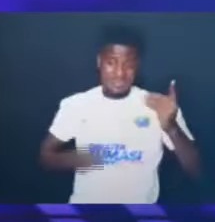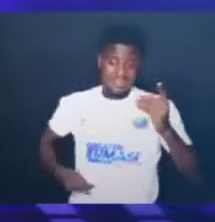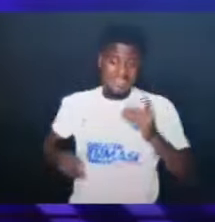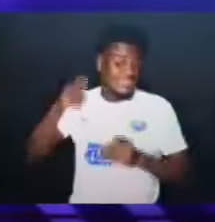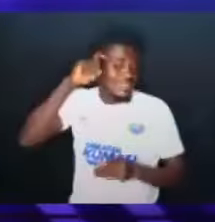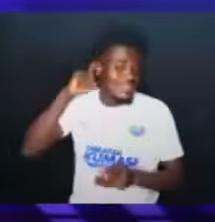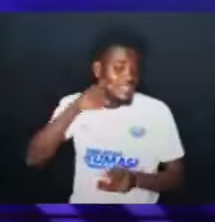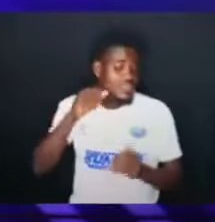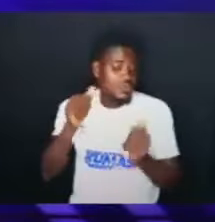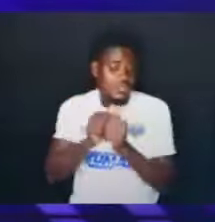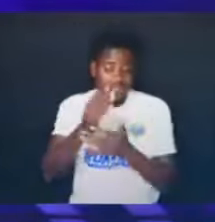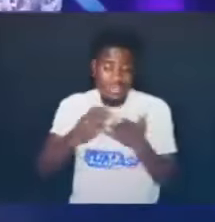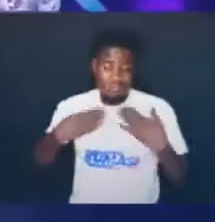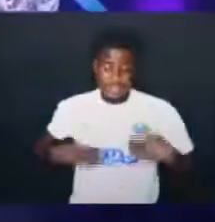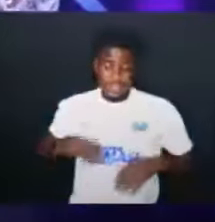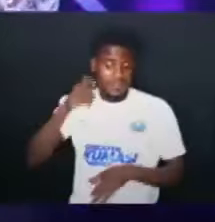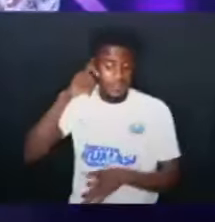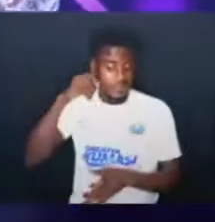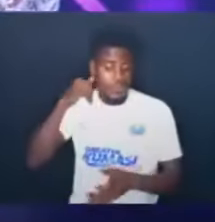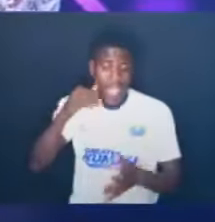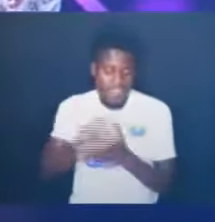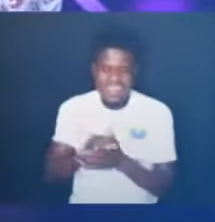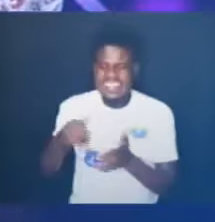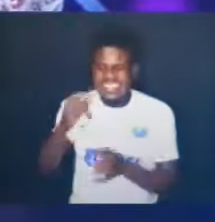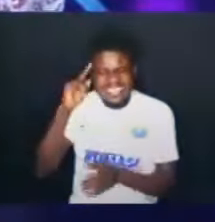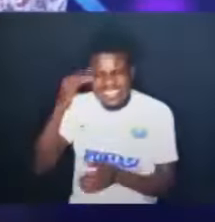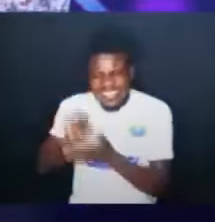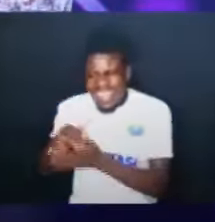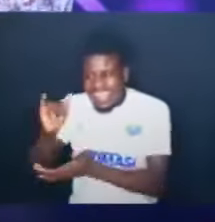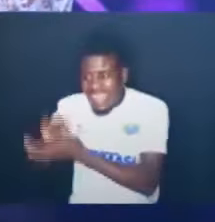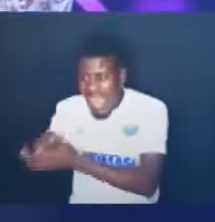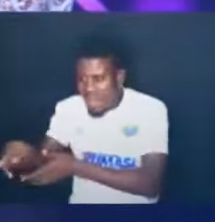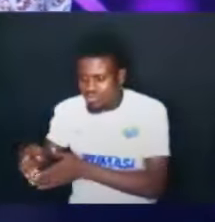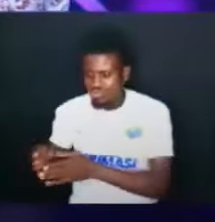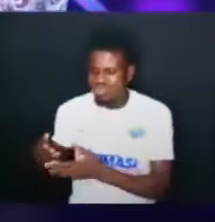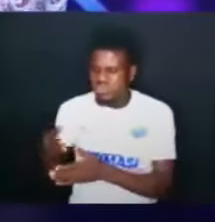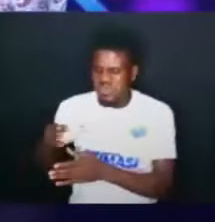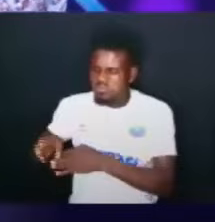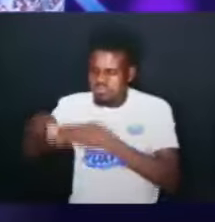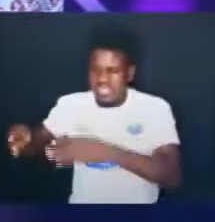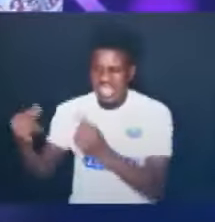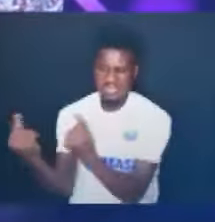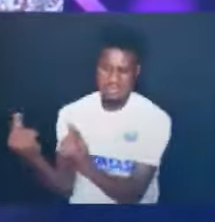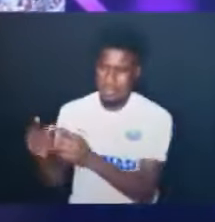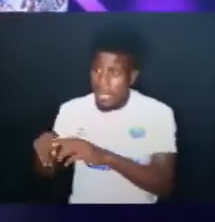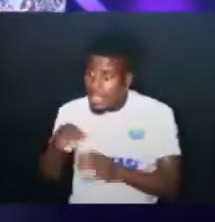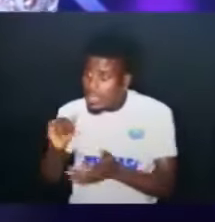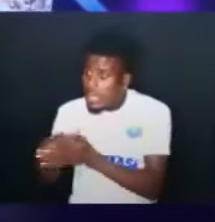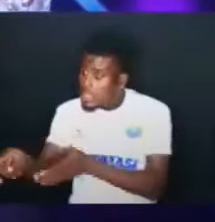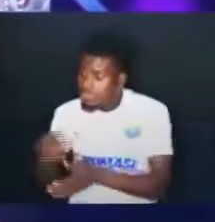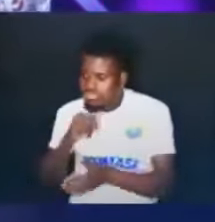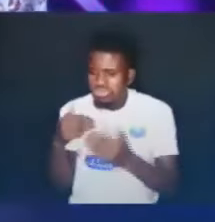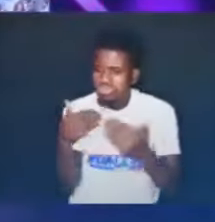But it doesn't come anywhere near somebody who is proud and arrogant. I told you, Biana, Nipa,